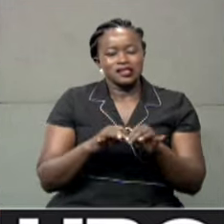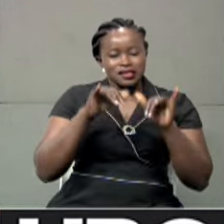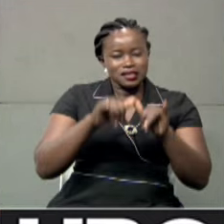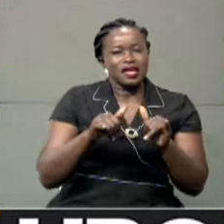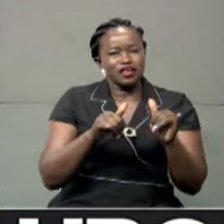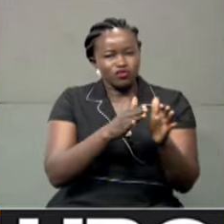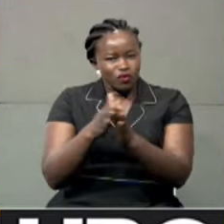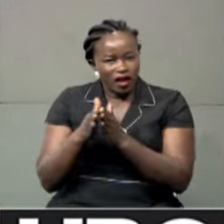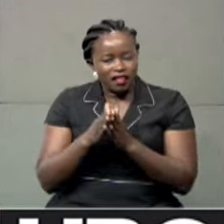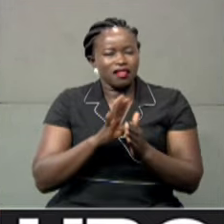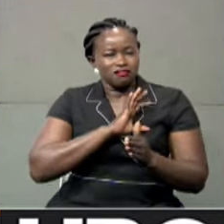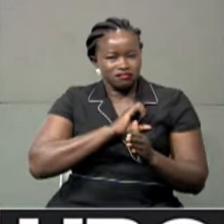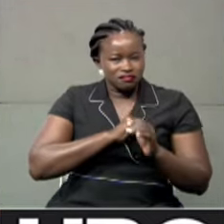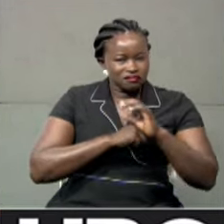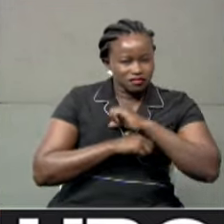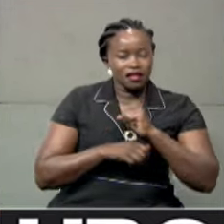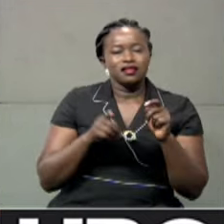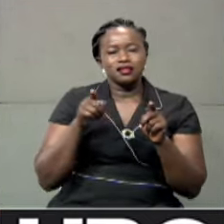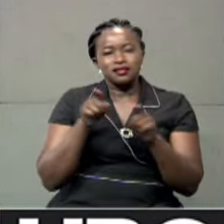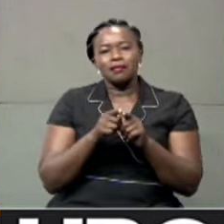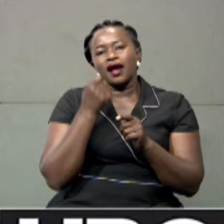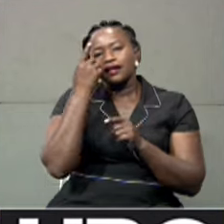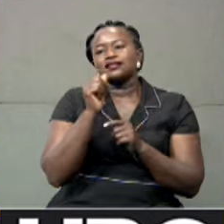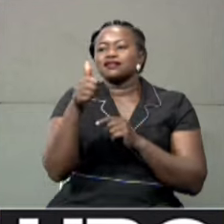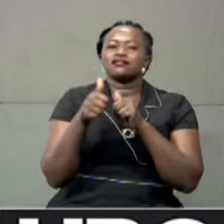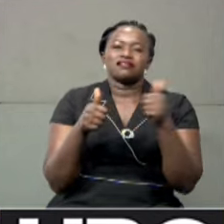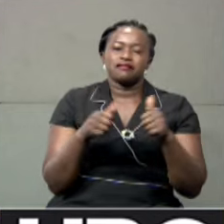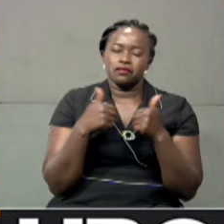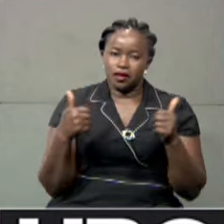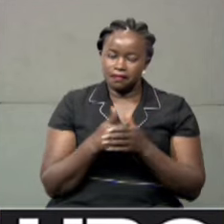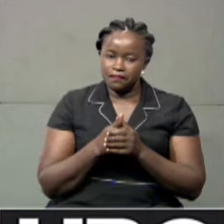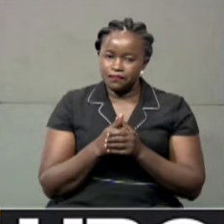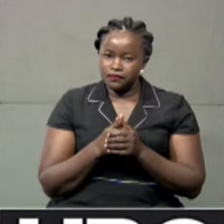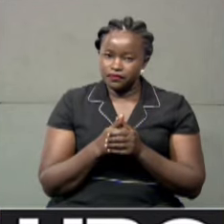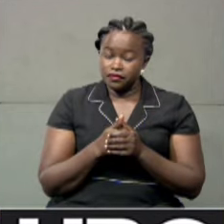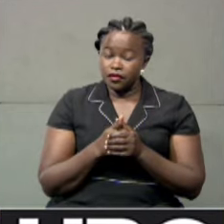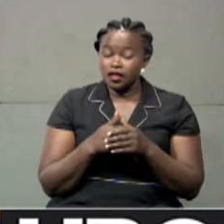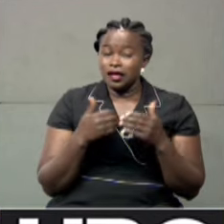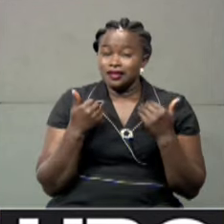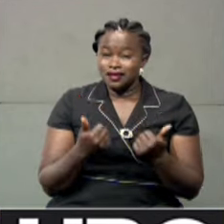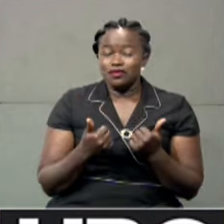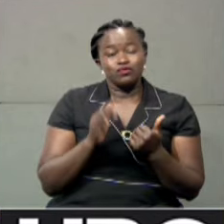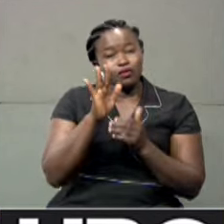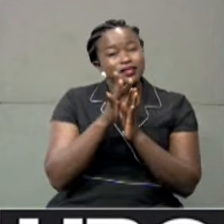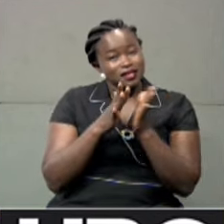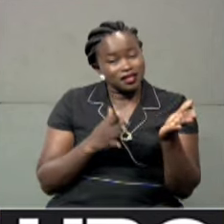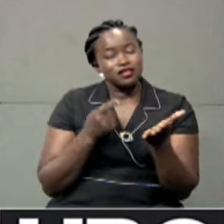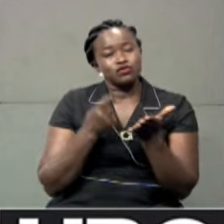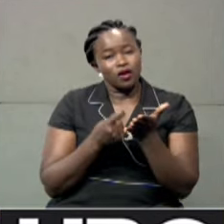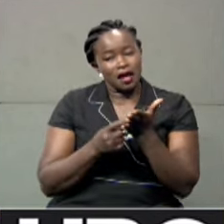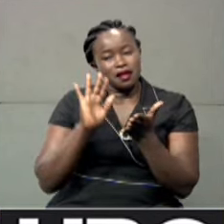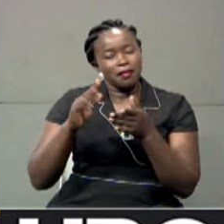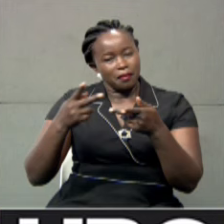coexistence, and mutual understanding. Your Excellency, Uganda's position in